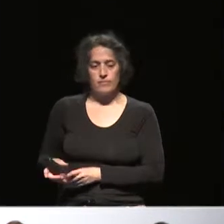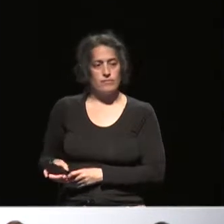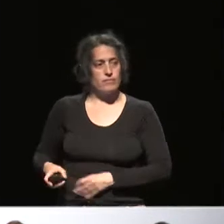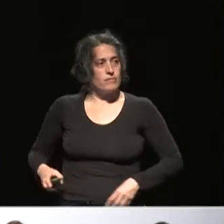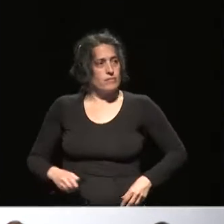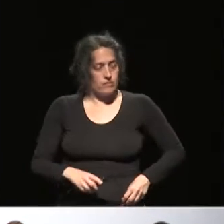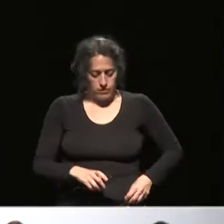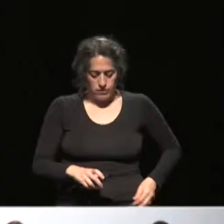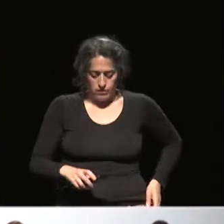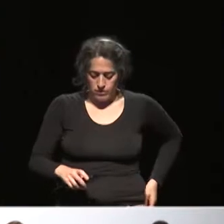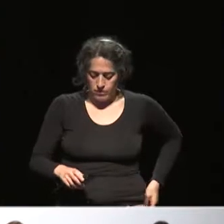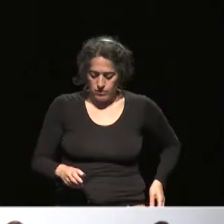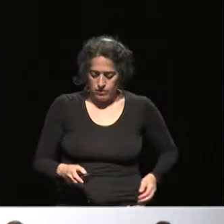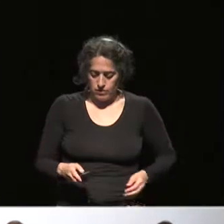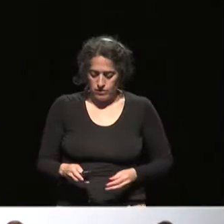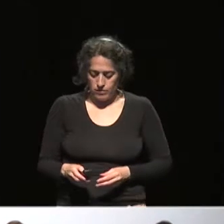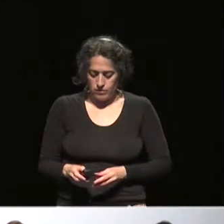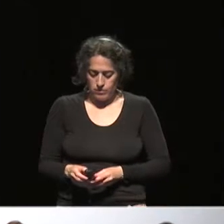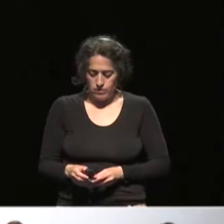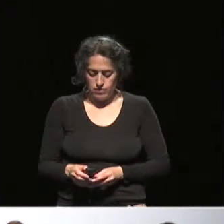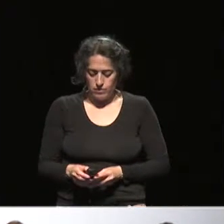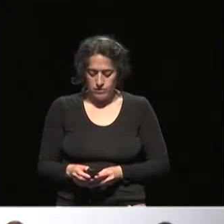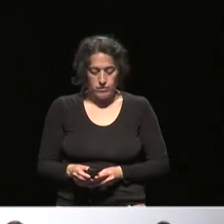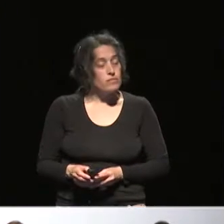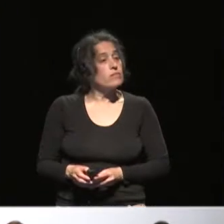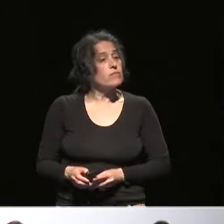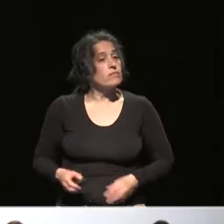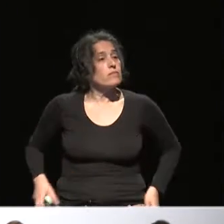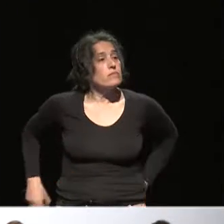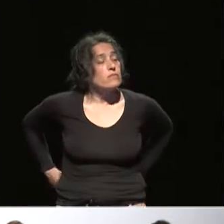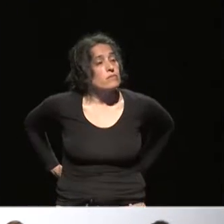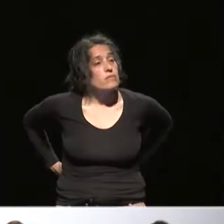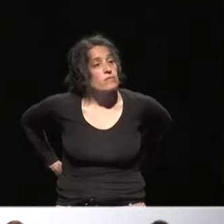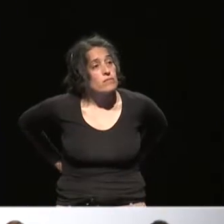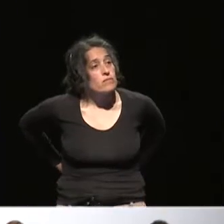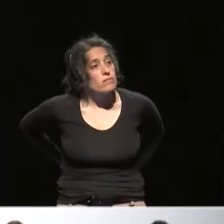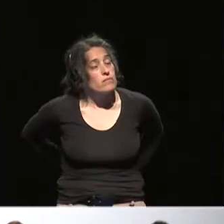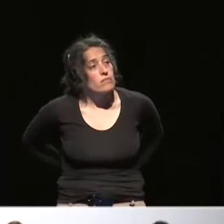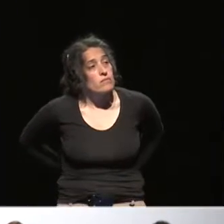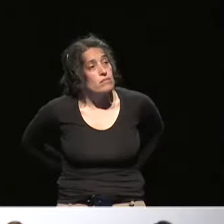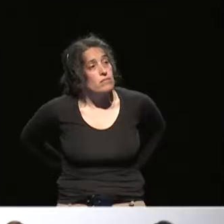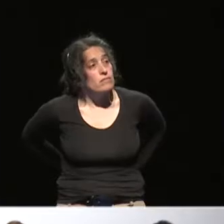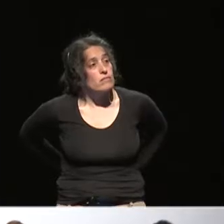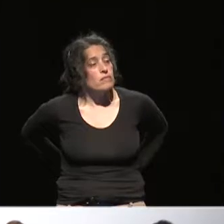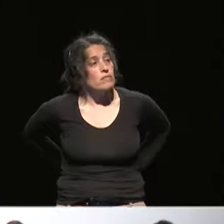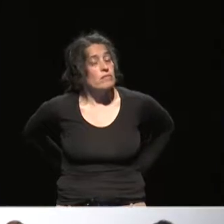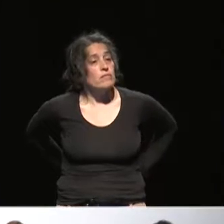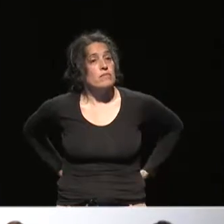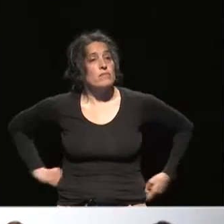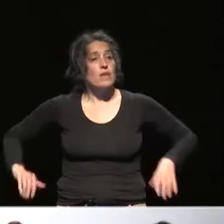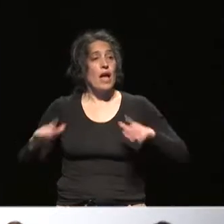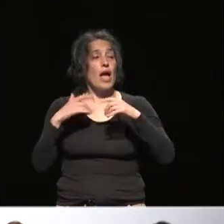plus in budget support, we're going to have 16 state-building contracts, so the way to